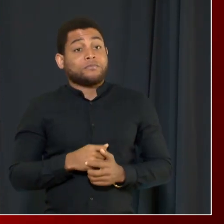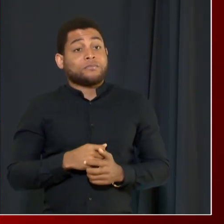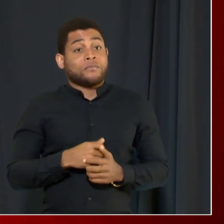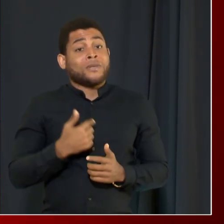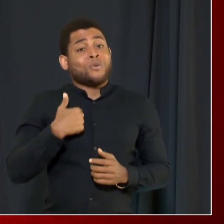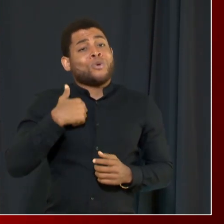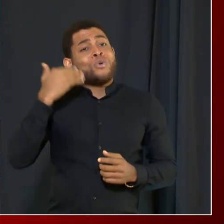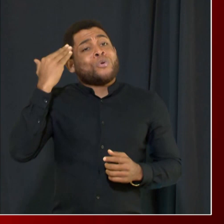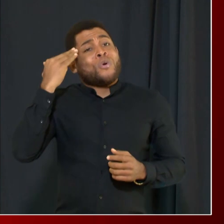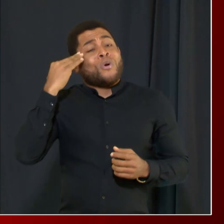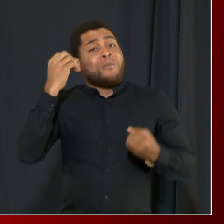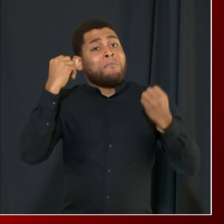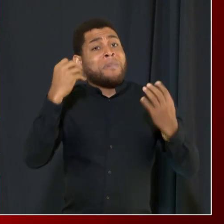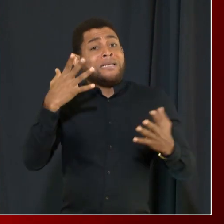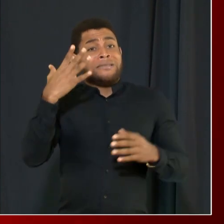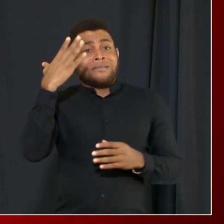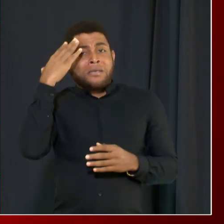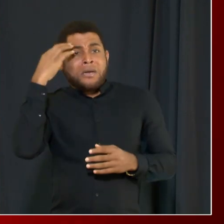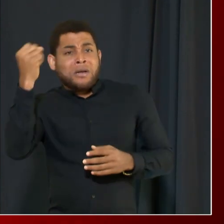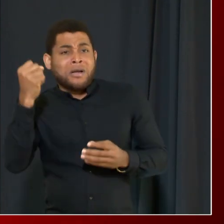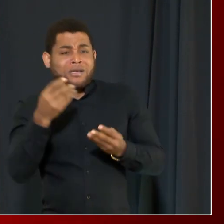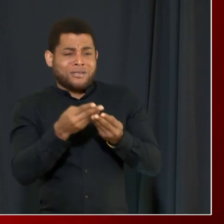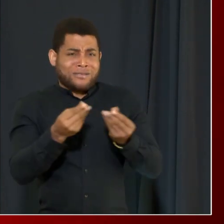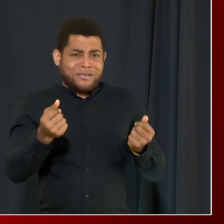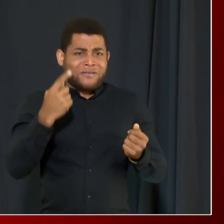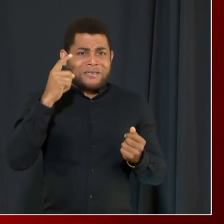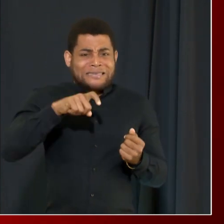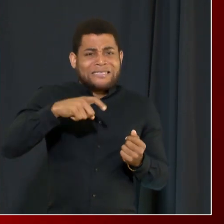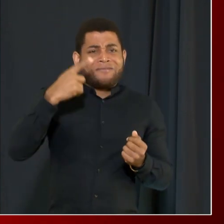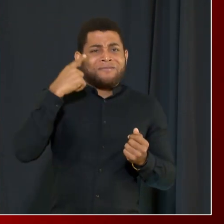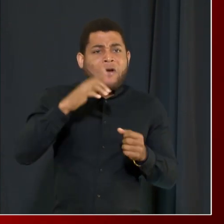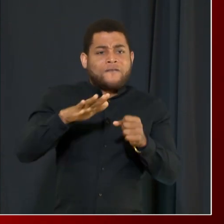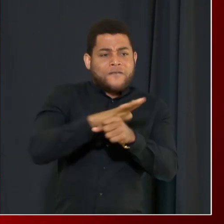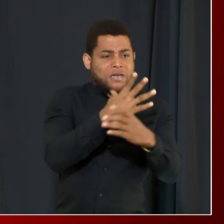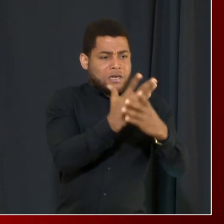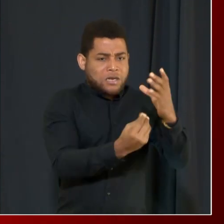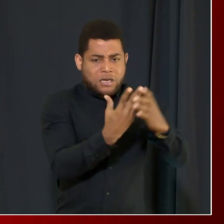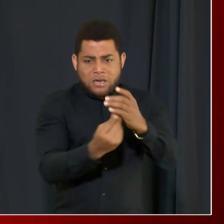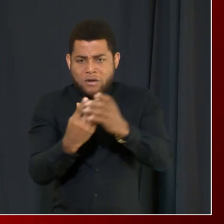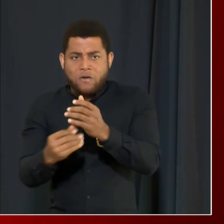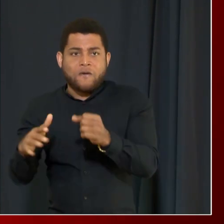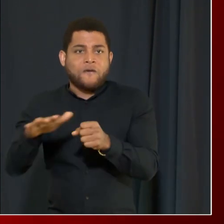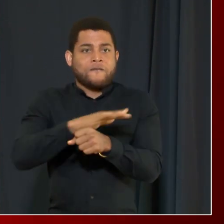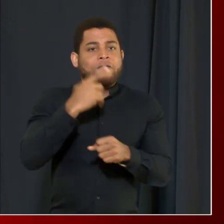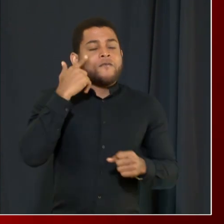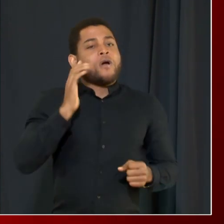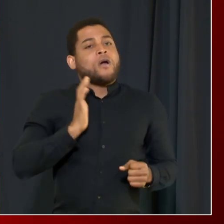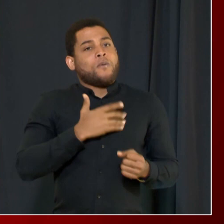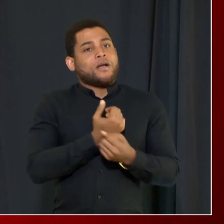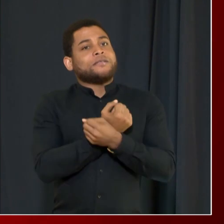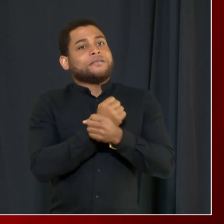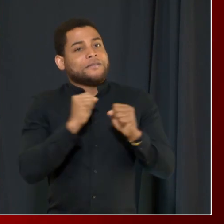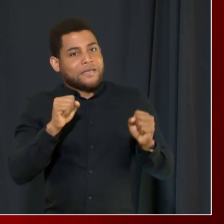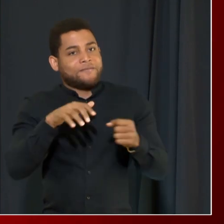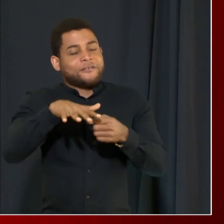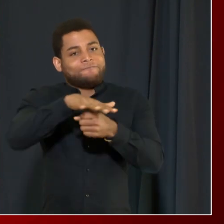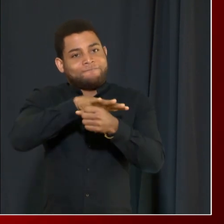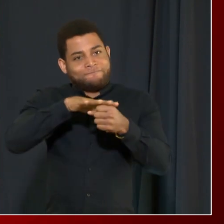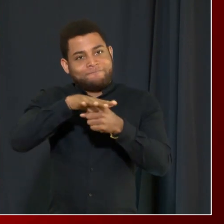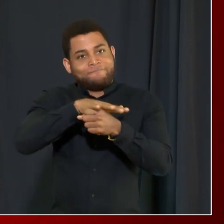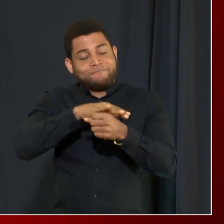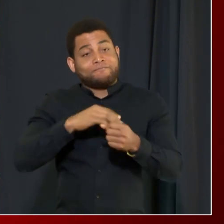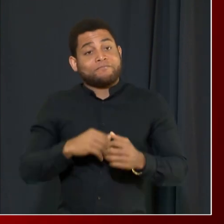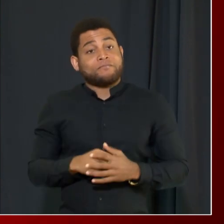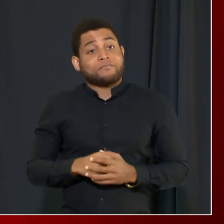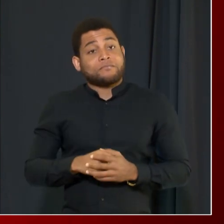sense solutions are necessary to fill the gaps in our public safety ecosystem. We also know that we continue